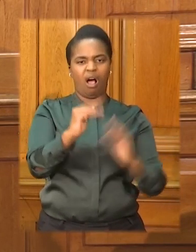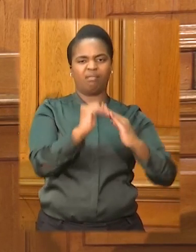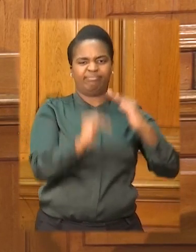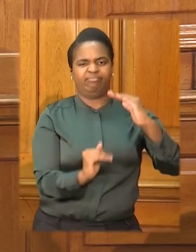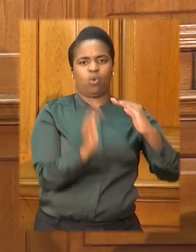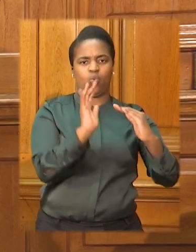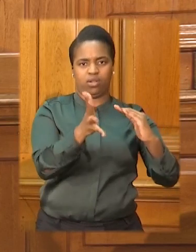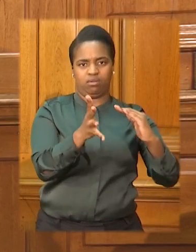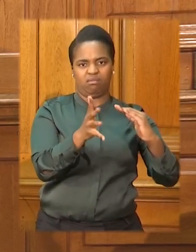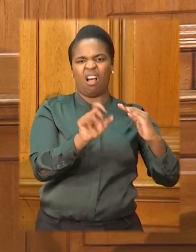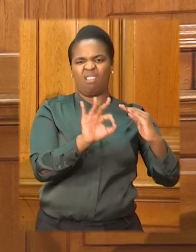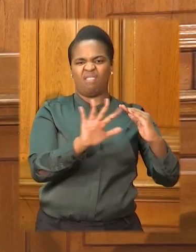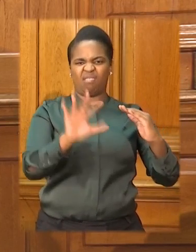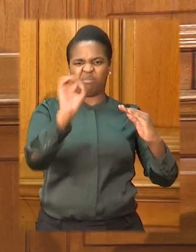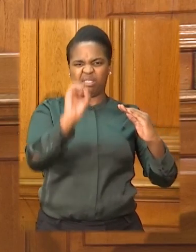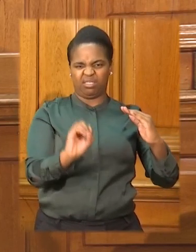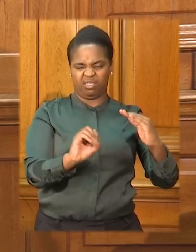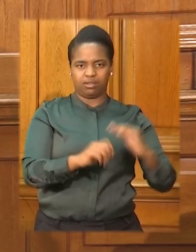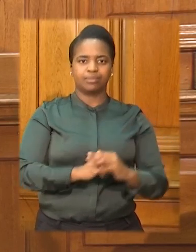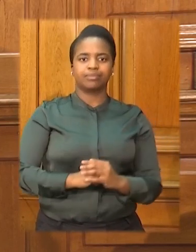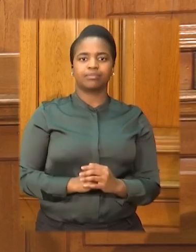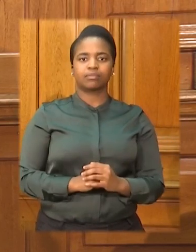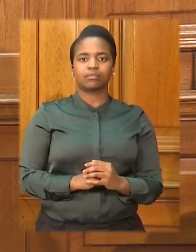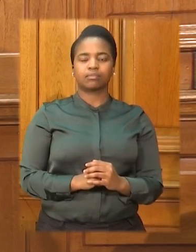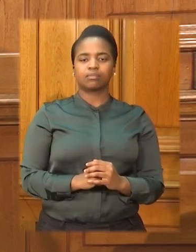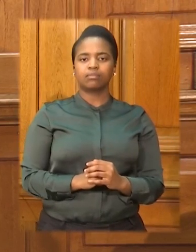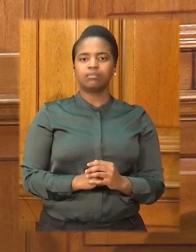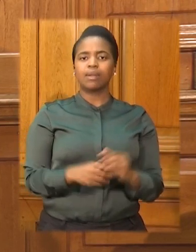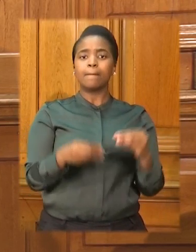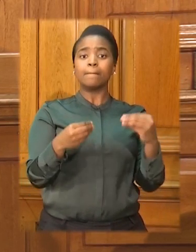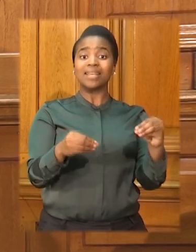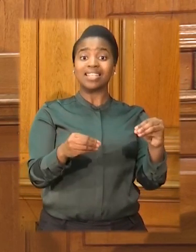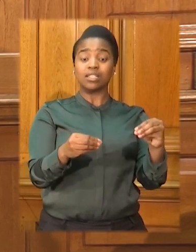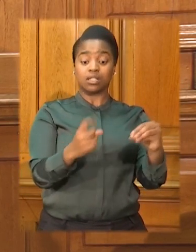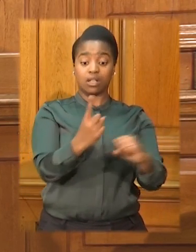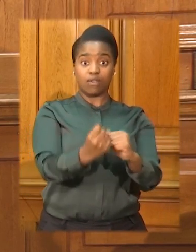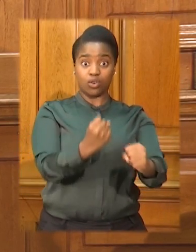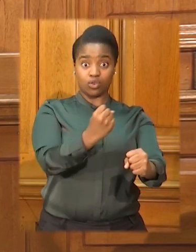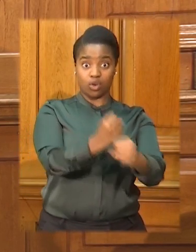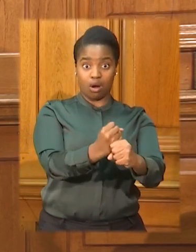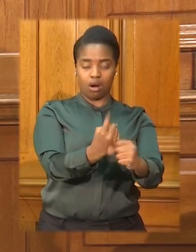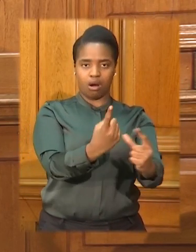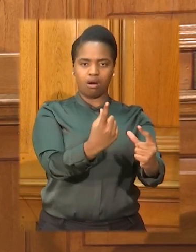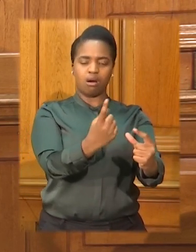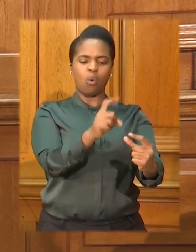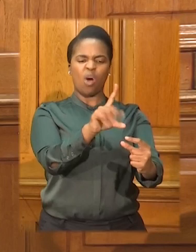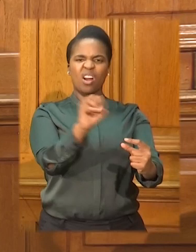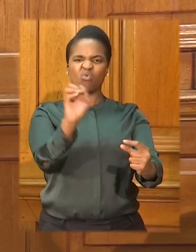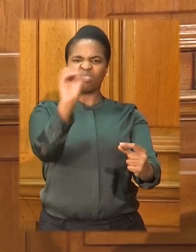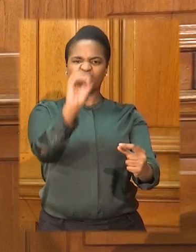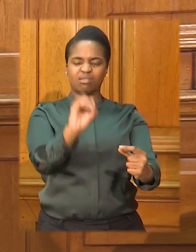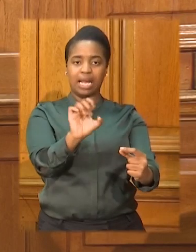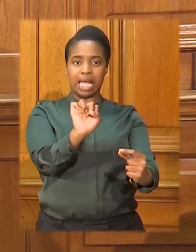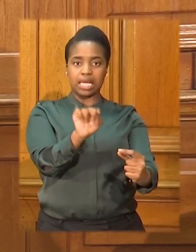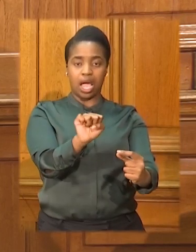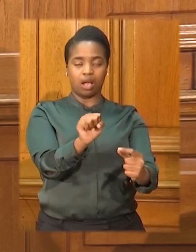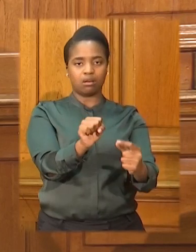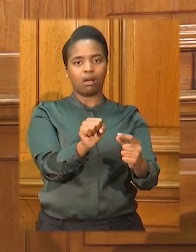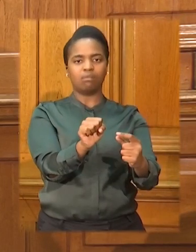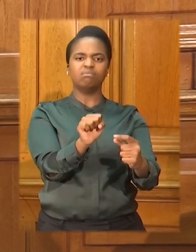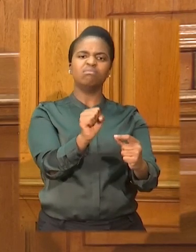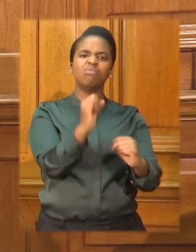Businesses with a turnover of more than 100 million a year can apply directly to SARS on a case-by-case